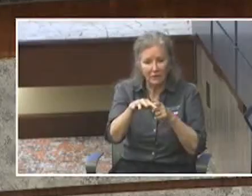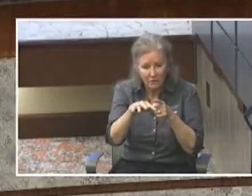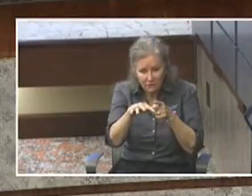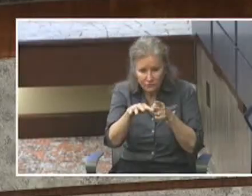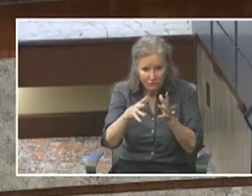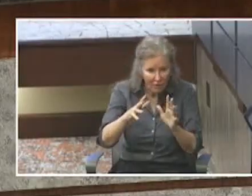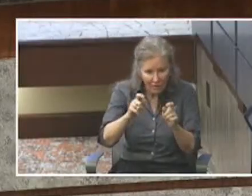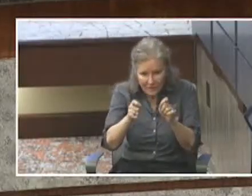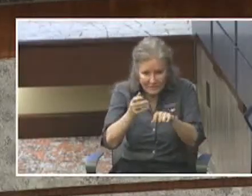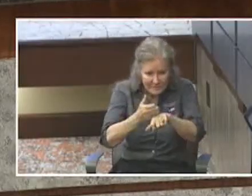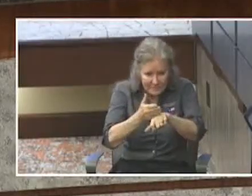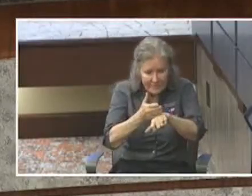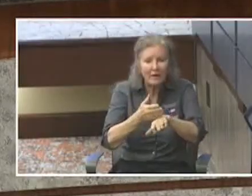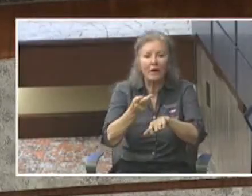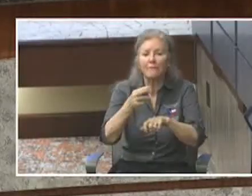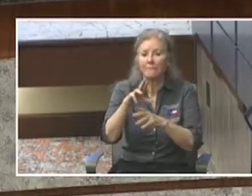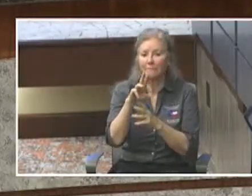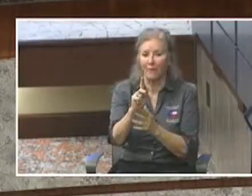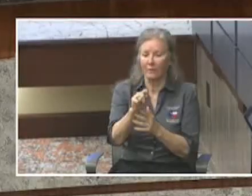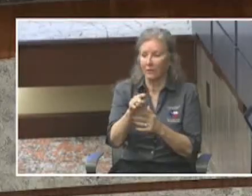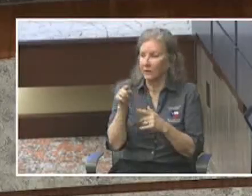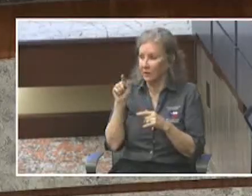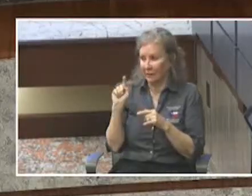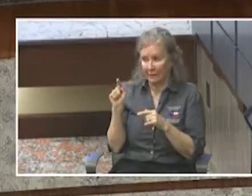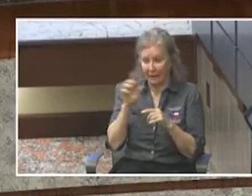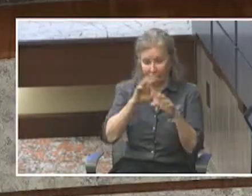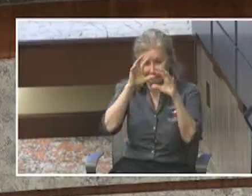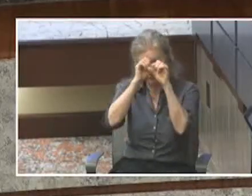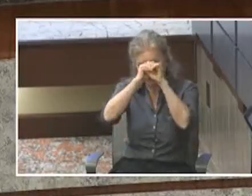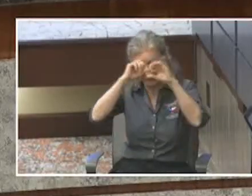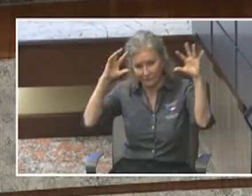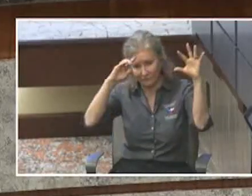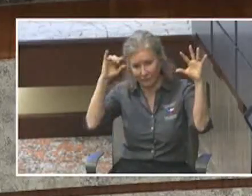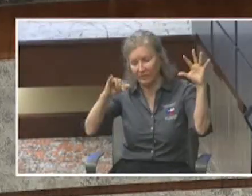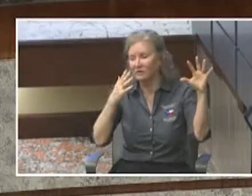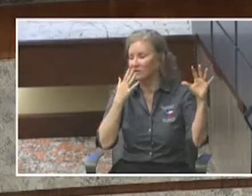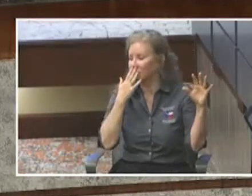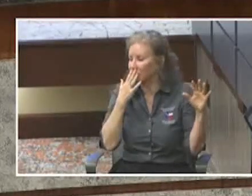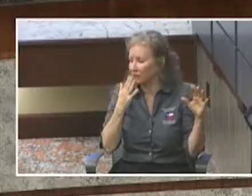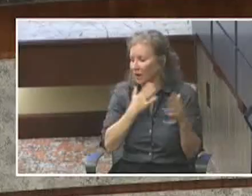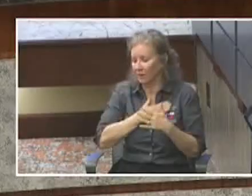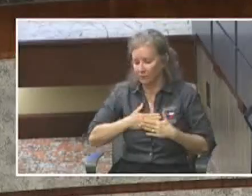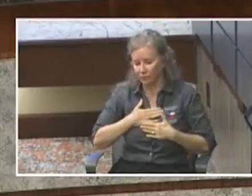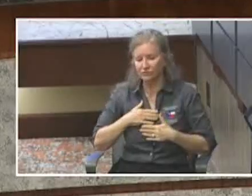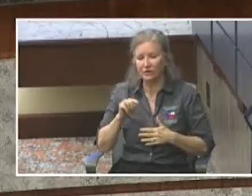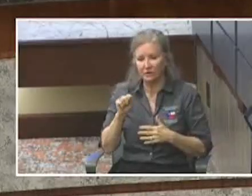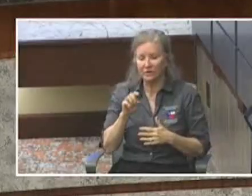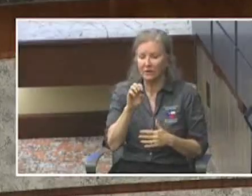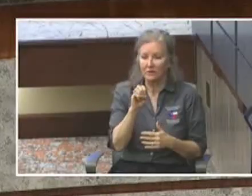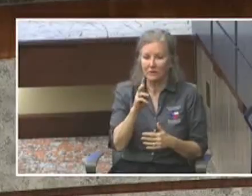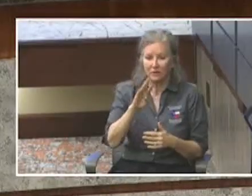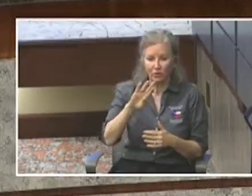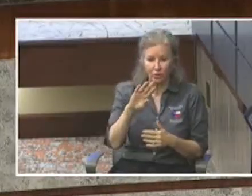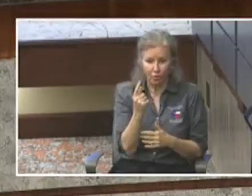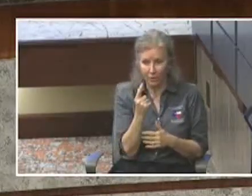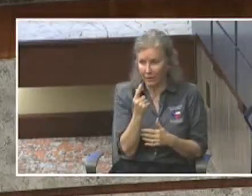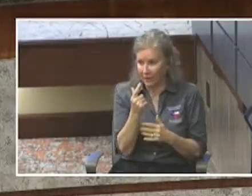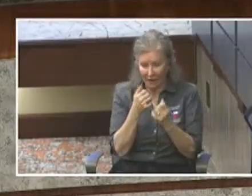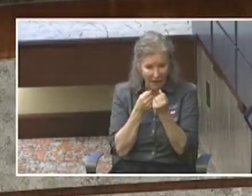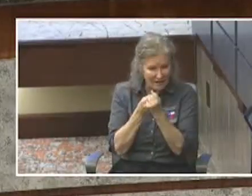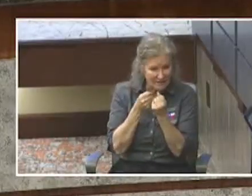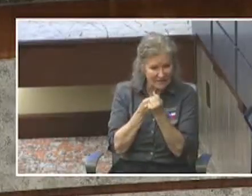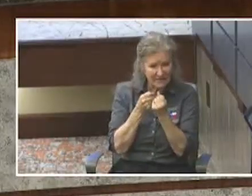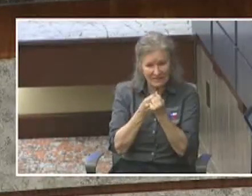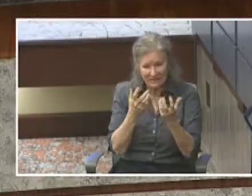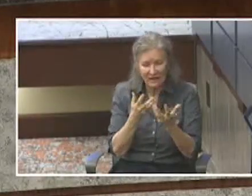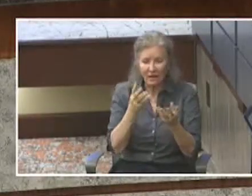so he kind of had the vision for this, and I appreciate Councilmember Ewing's advocacy for turning this